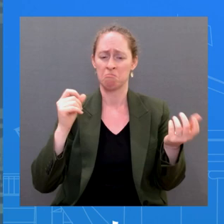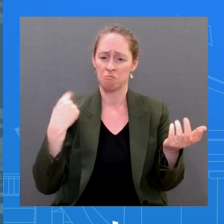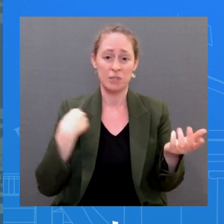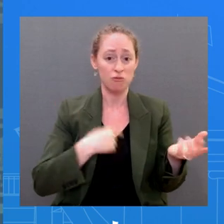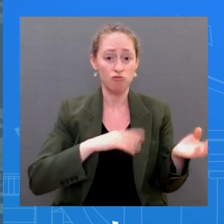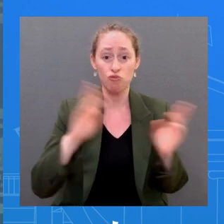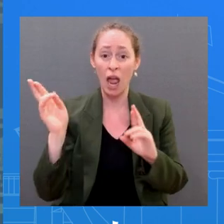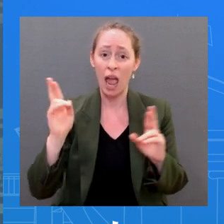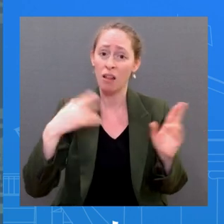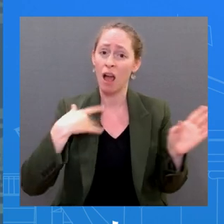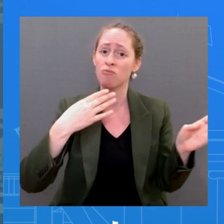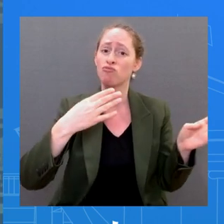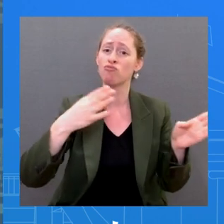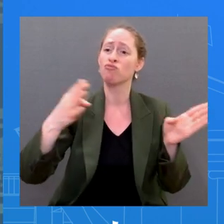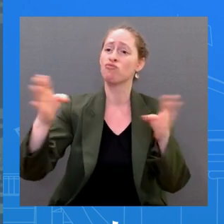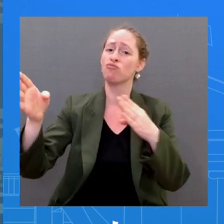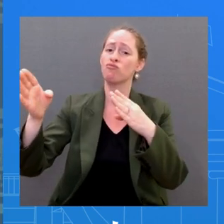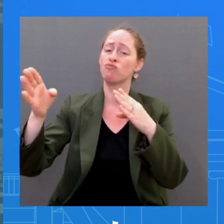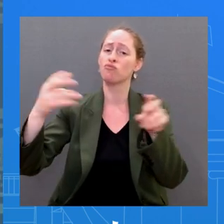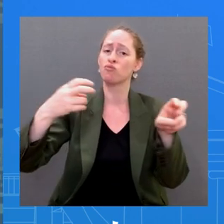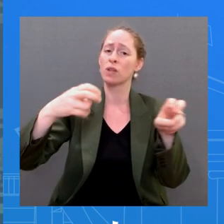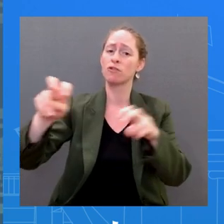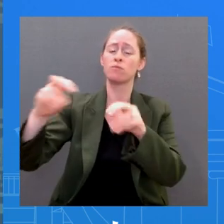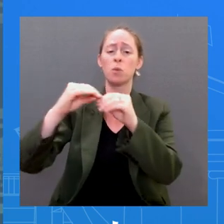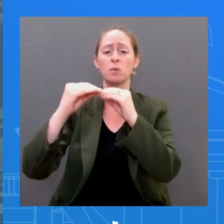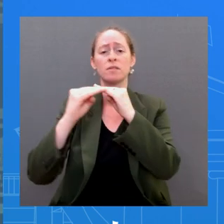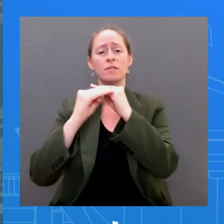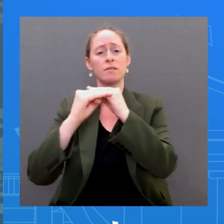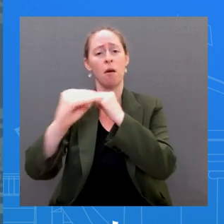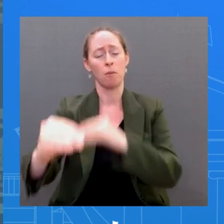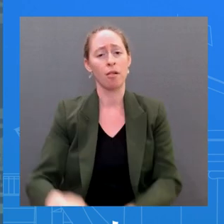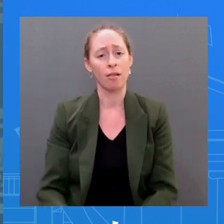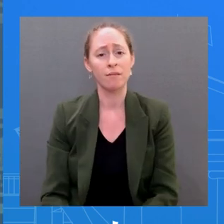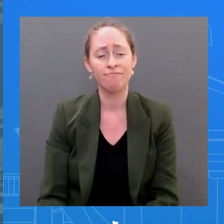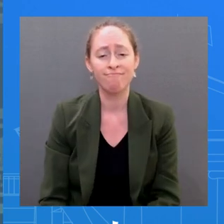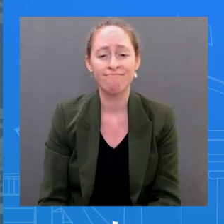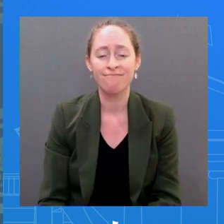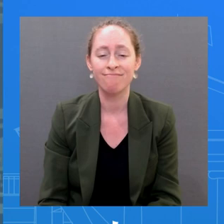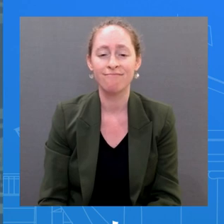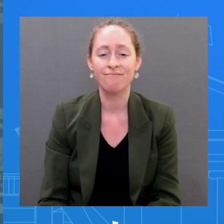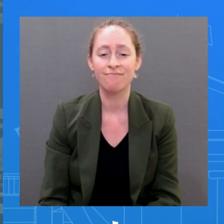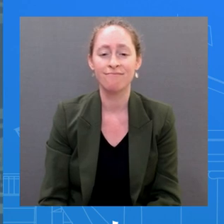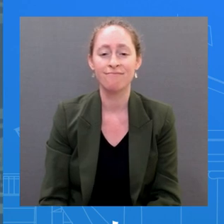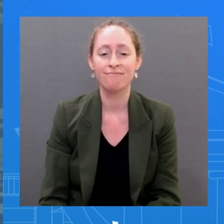stable stable growth, and that is what's important. And so that's going to be our focus.